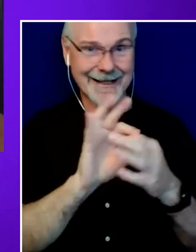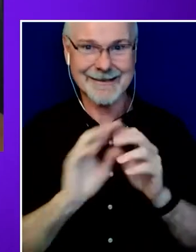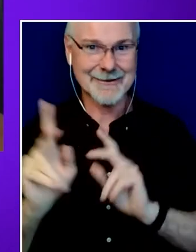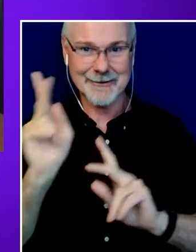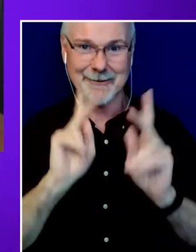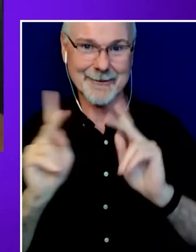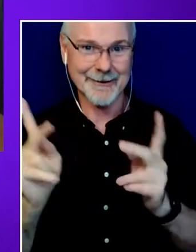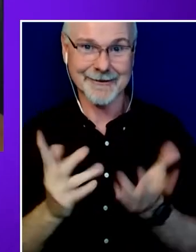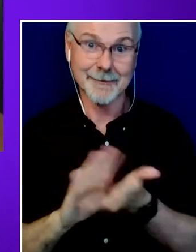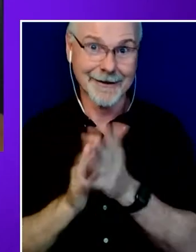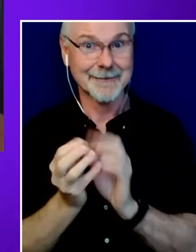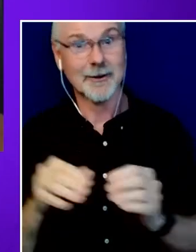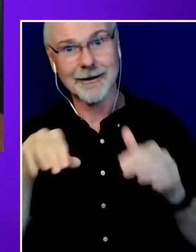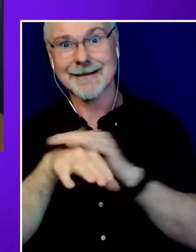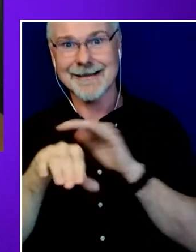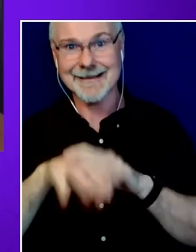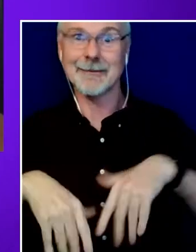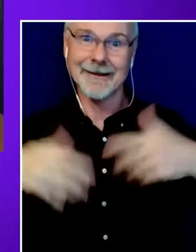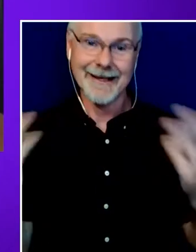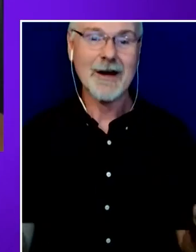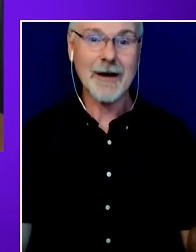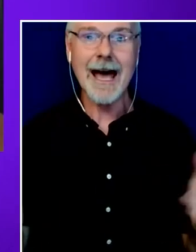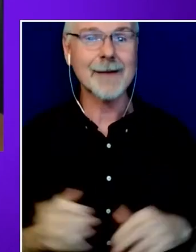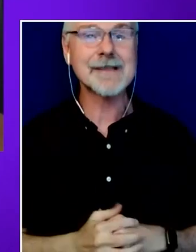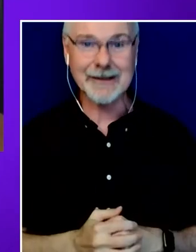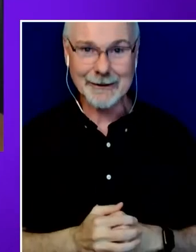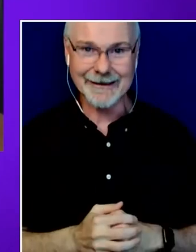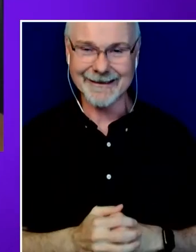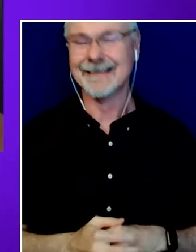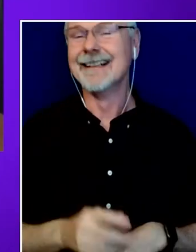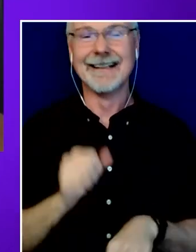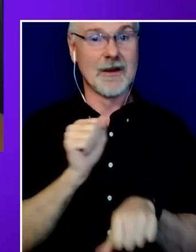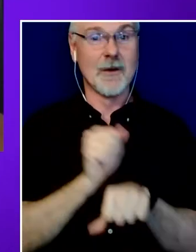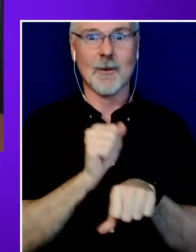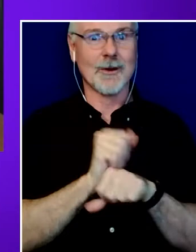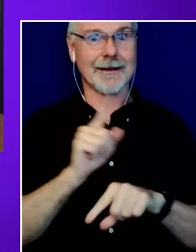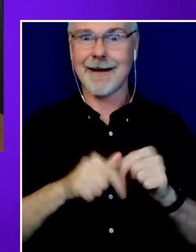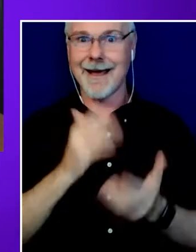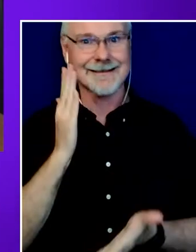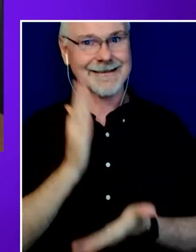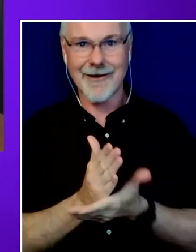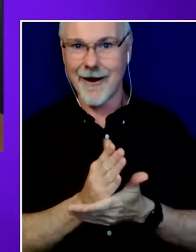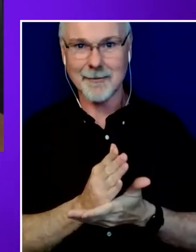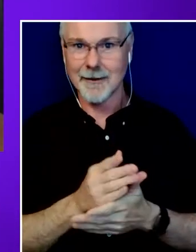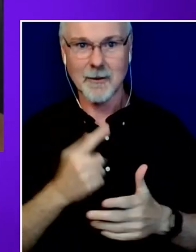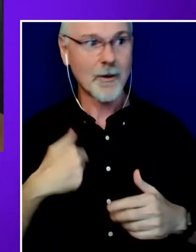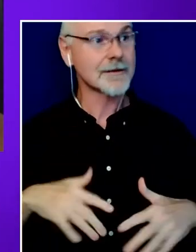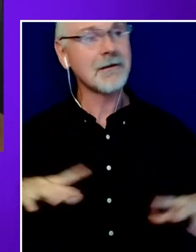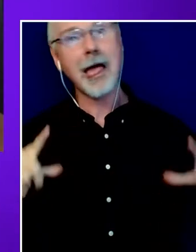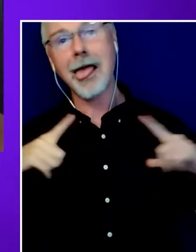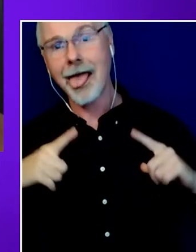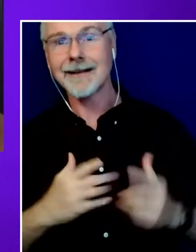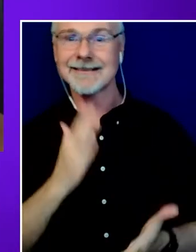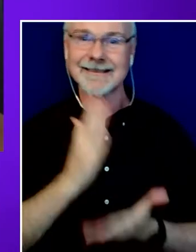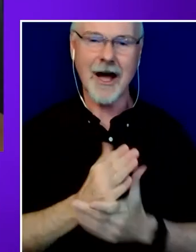level. The work does not stop here, and it absolutely likely should never stop.